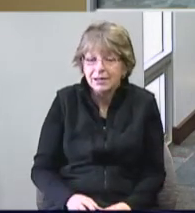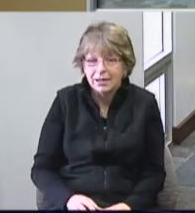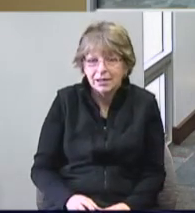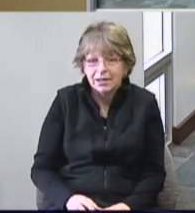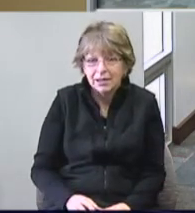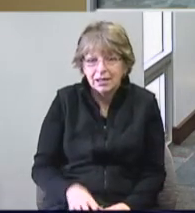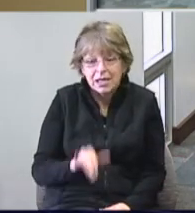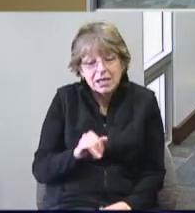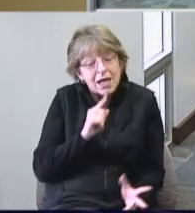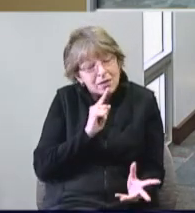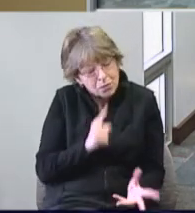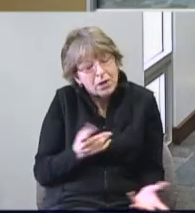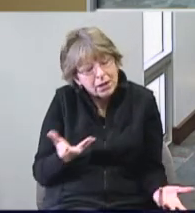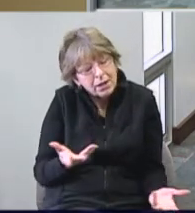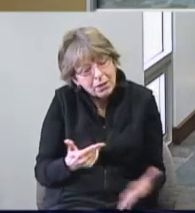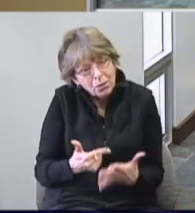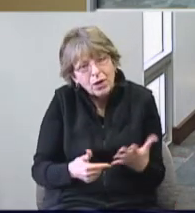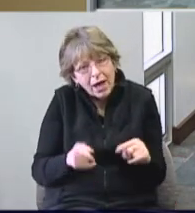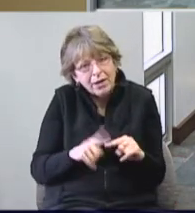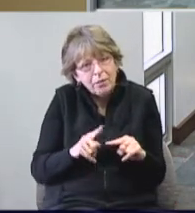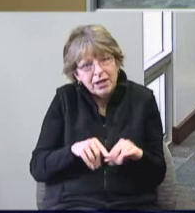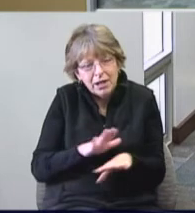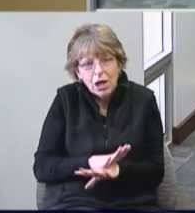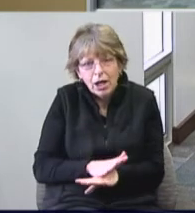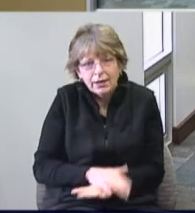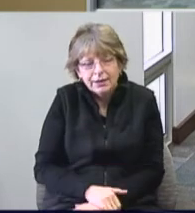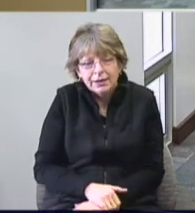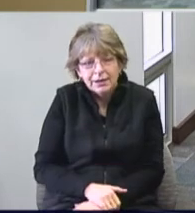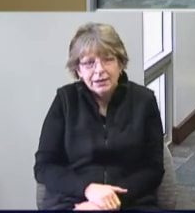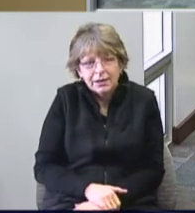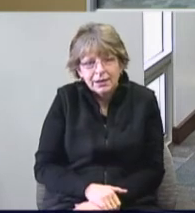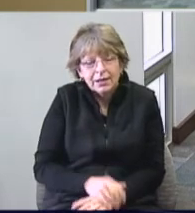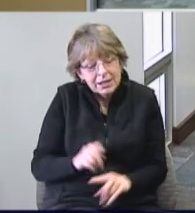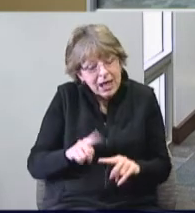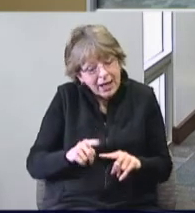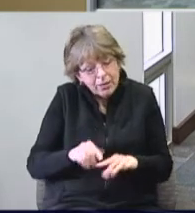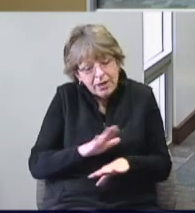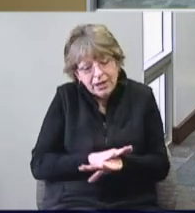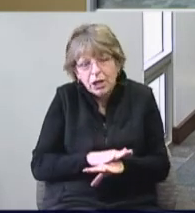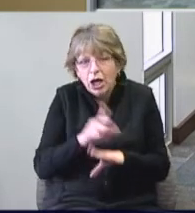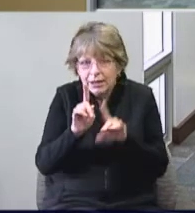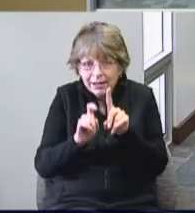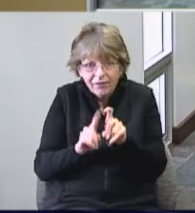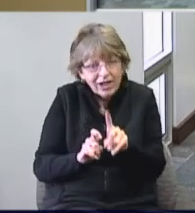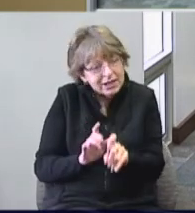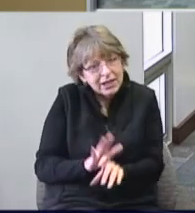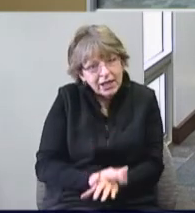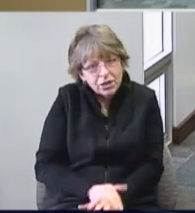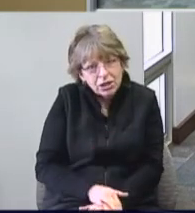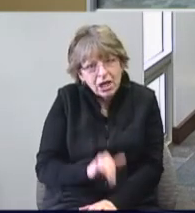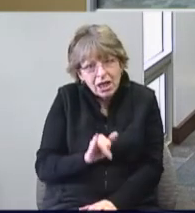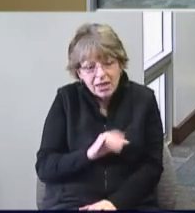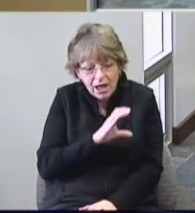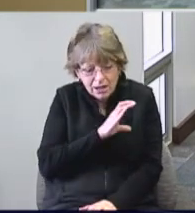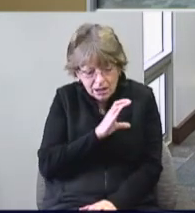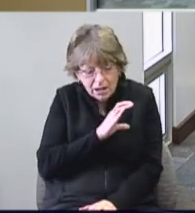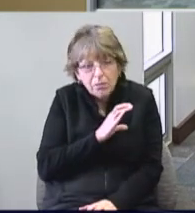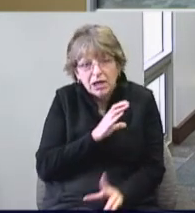So that's really what I relied on. I relied on the investigation that the police